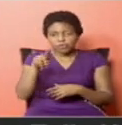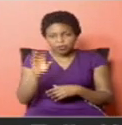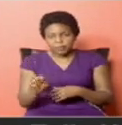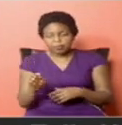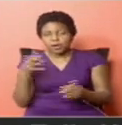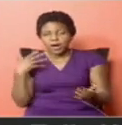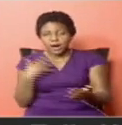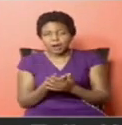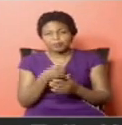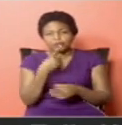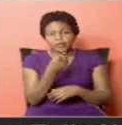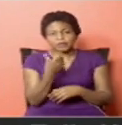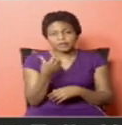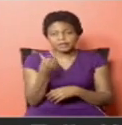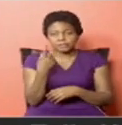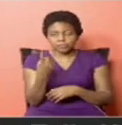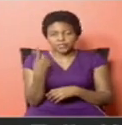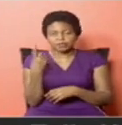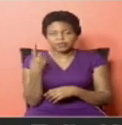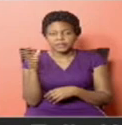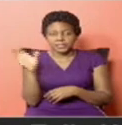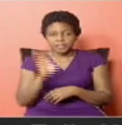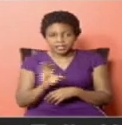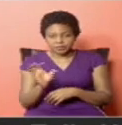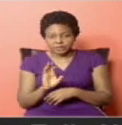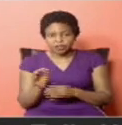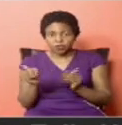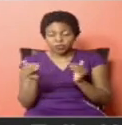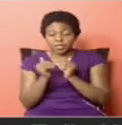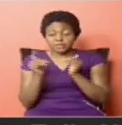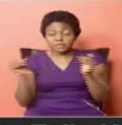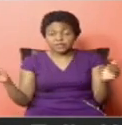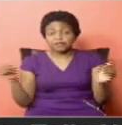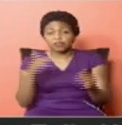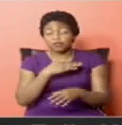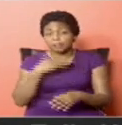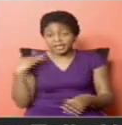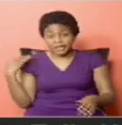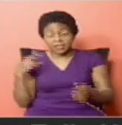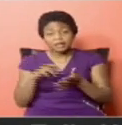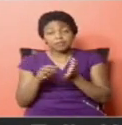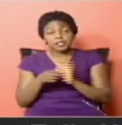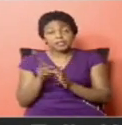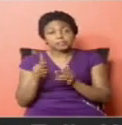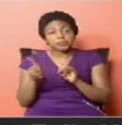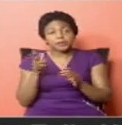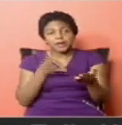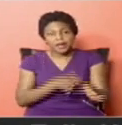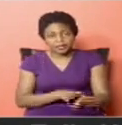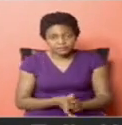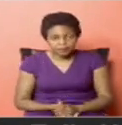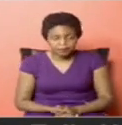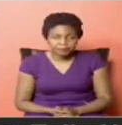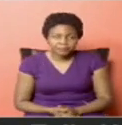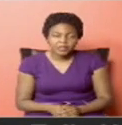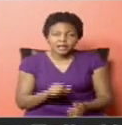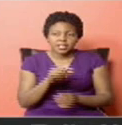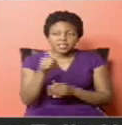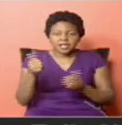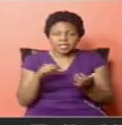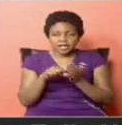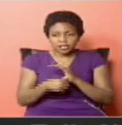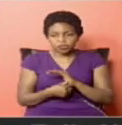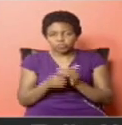to 161 cases went to the level of murder, so lives were lost. The other issue